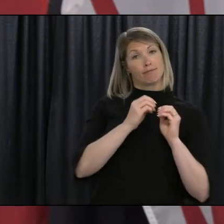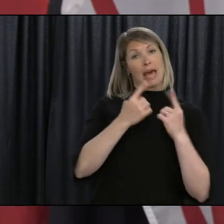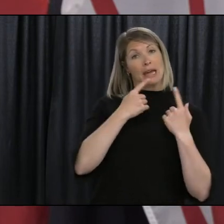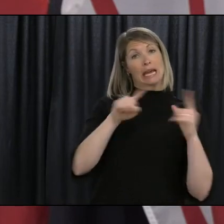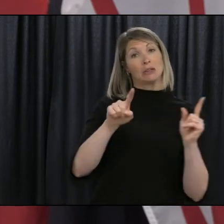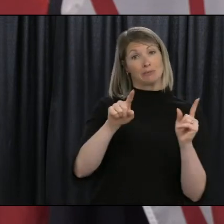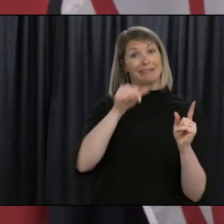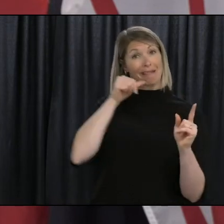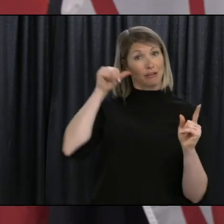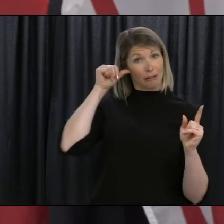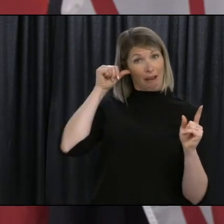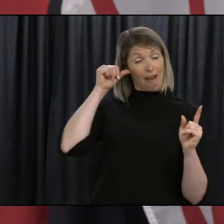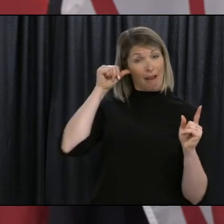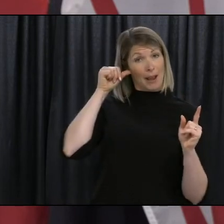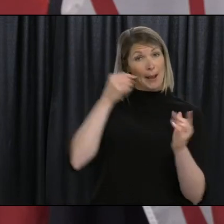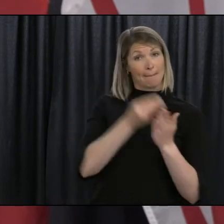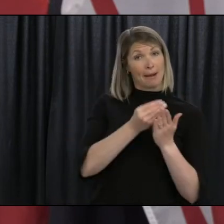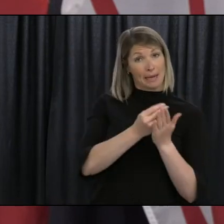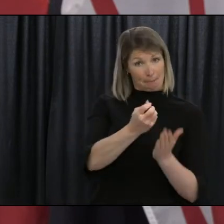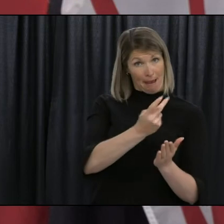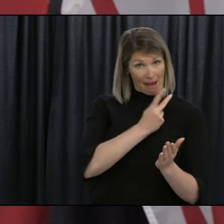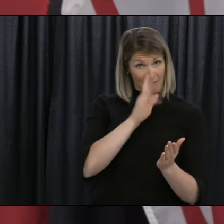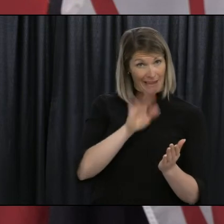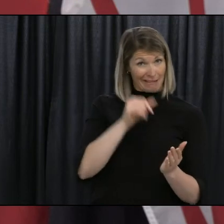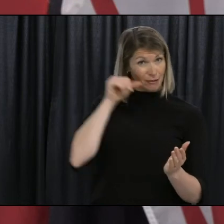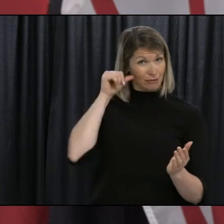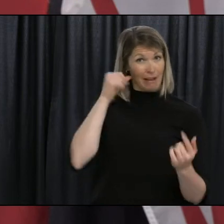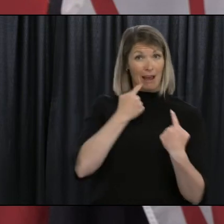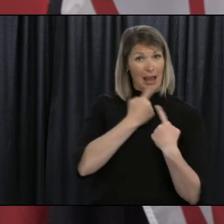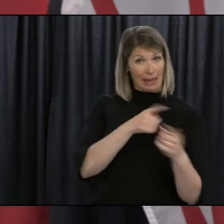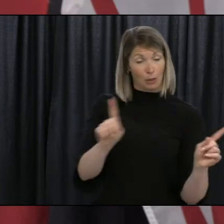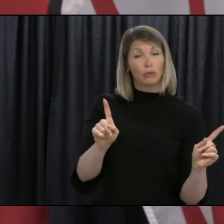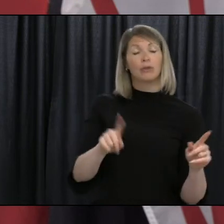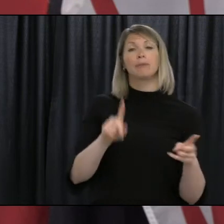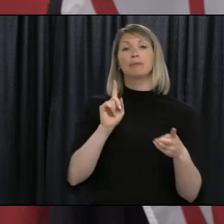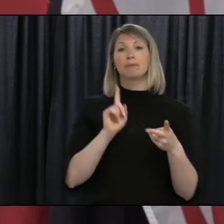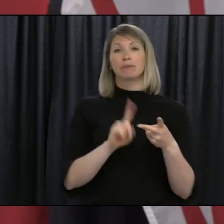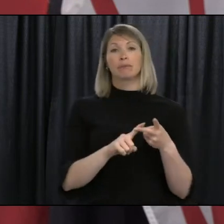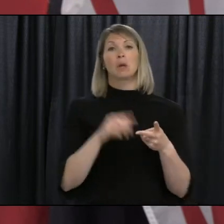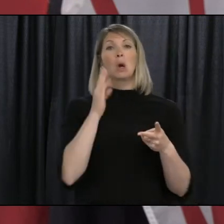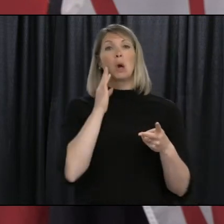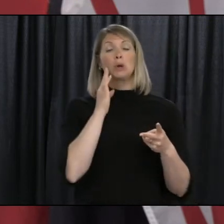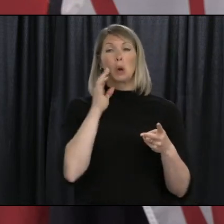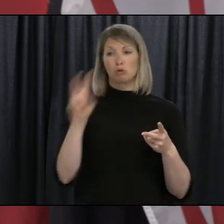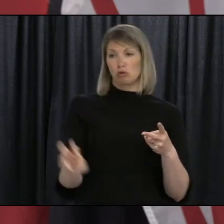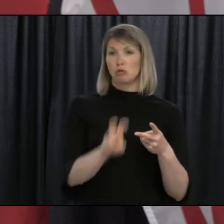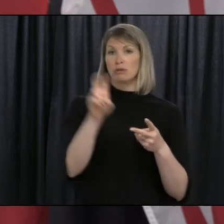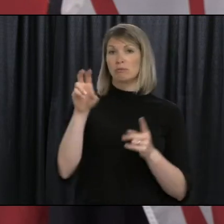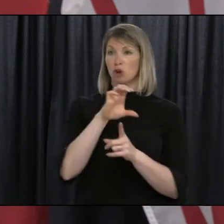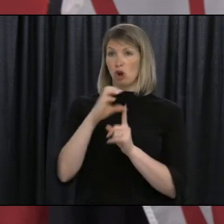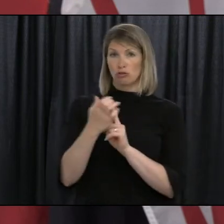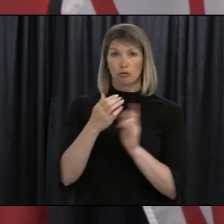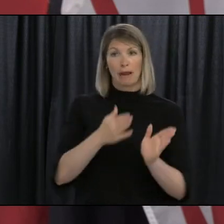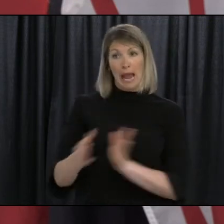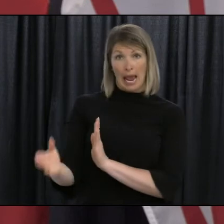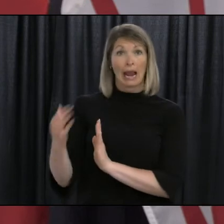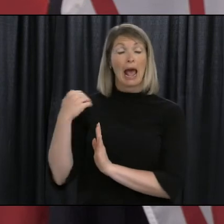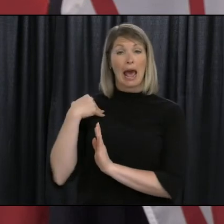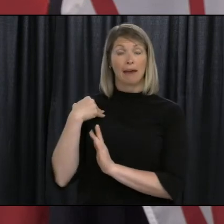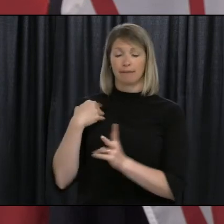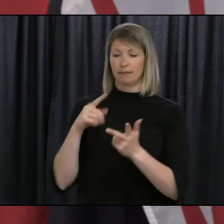of Tourism has announced a stimulus program for the hospitality and tourism sector, and I know there's